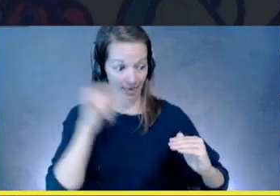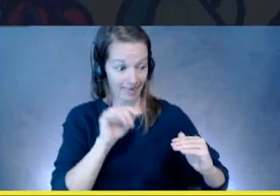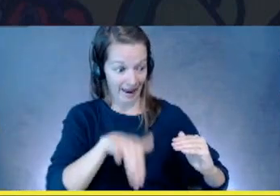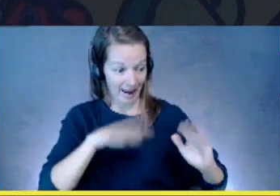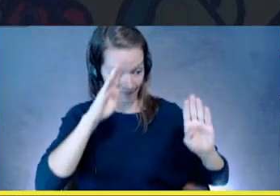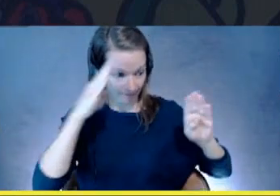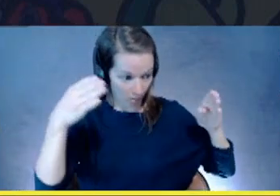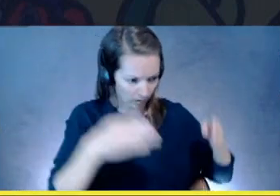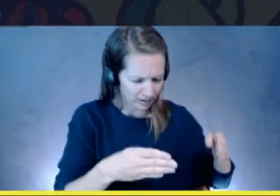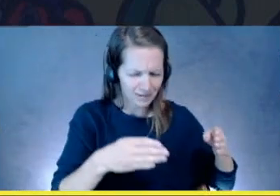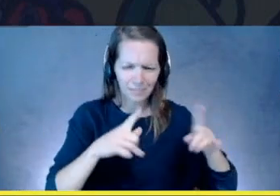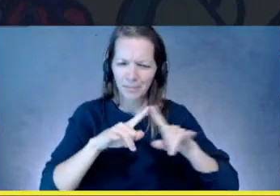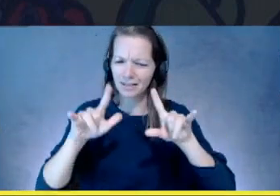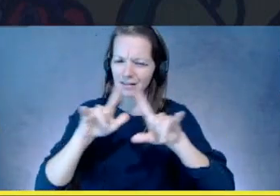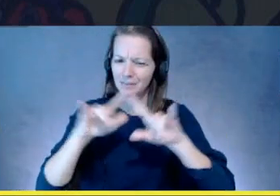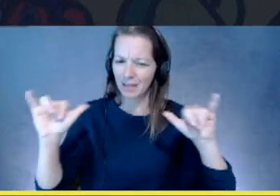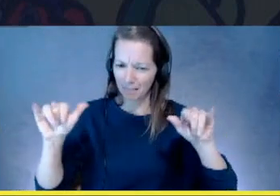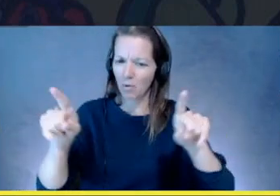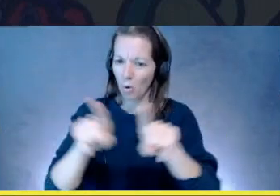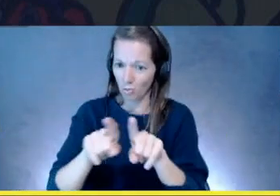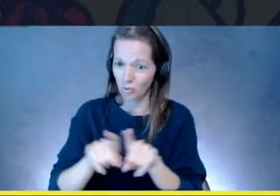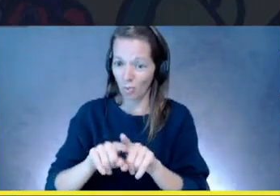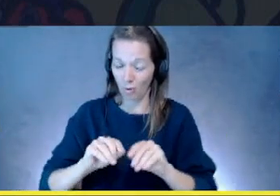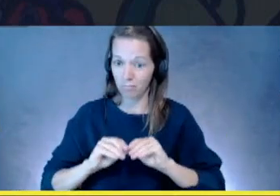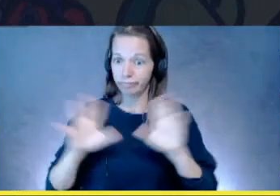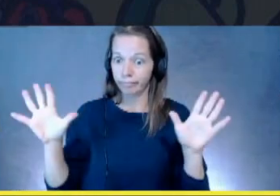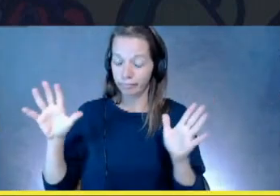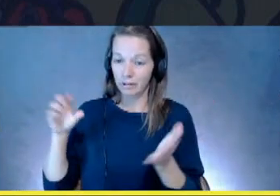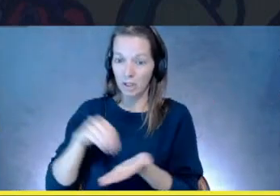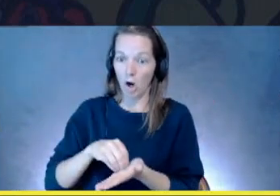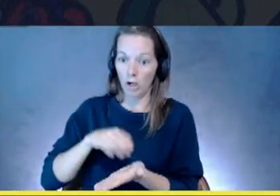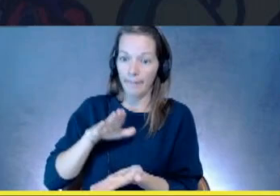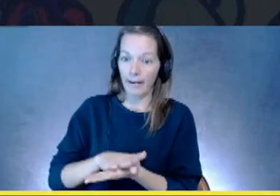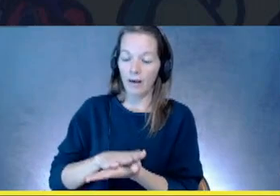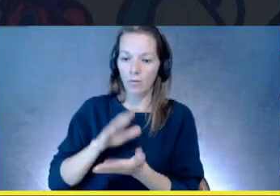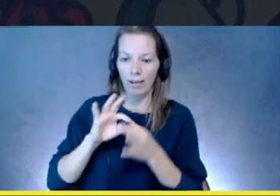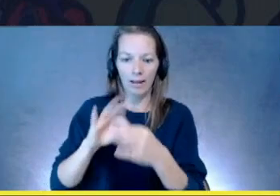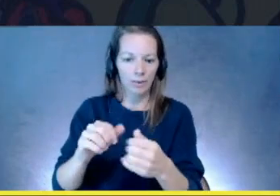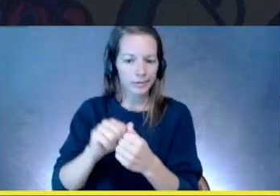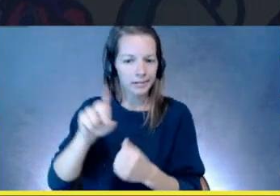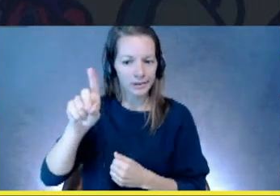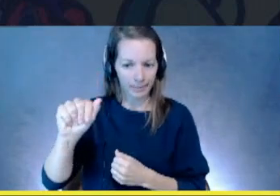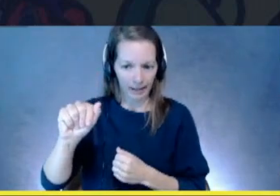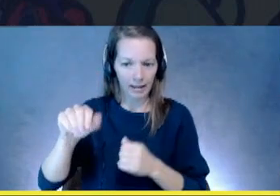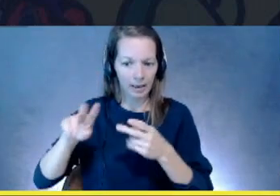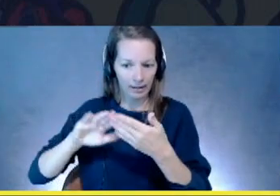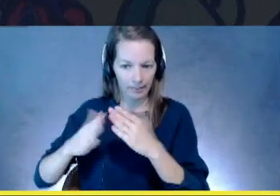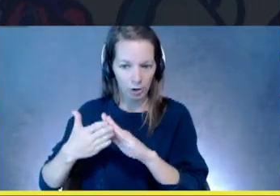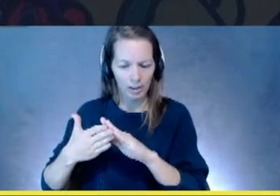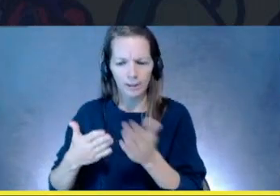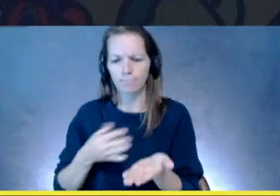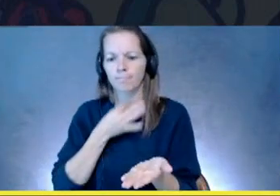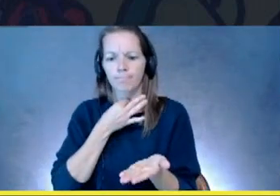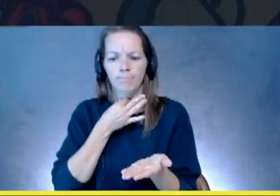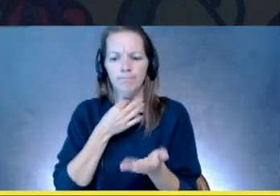also, as you know, well-documented disparities with respect to disability. And I wonder if you could just share a little bit about how the folks